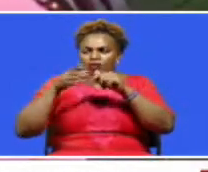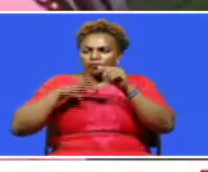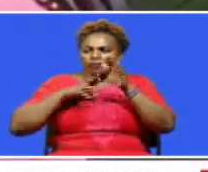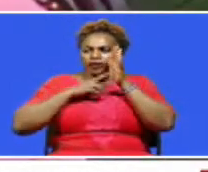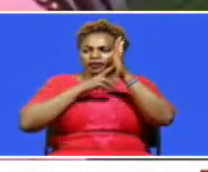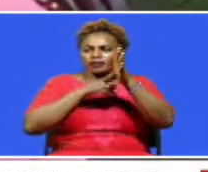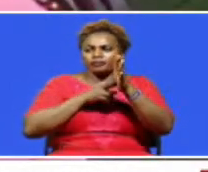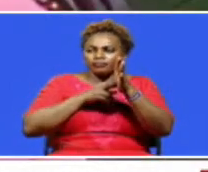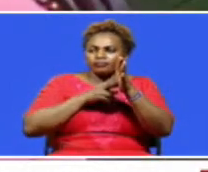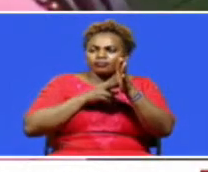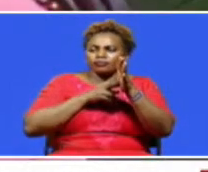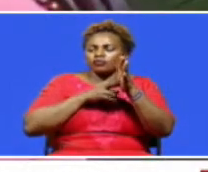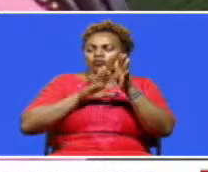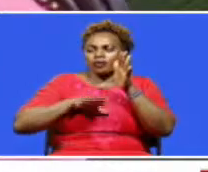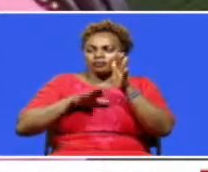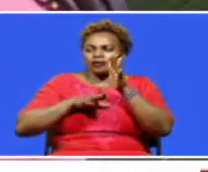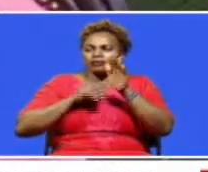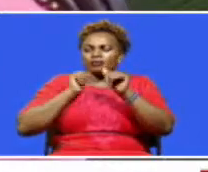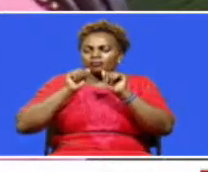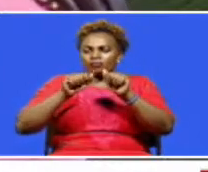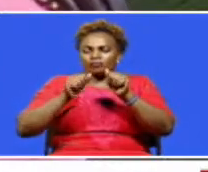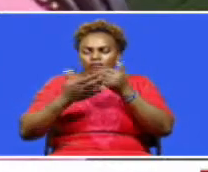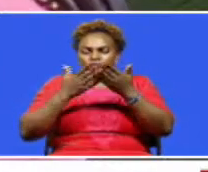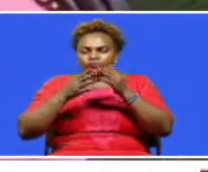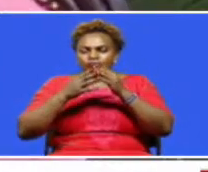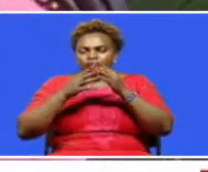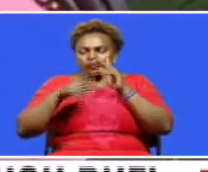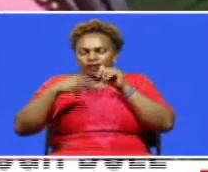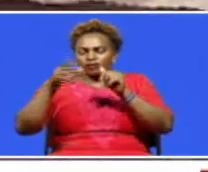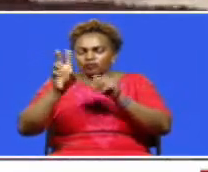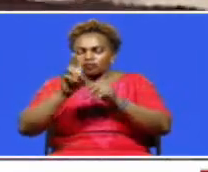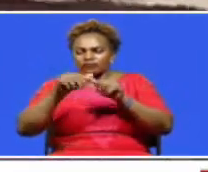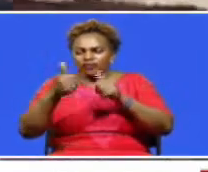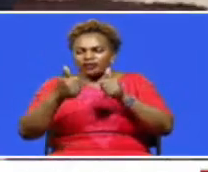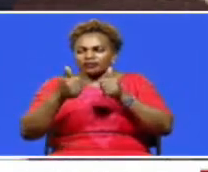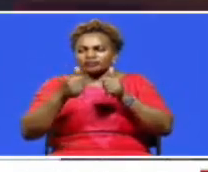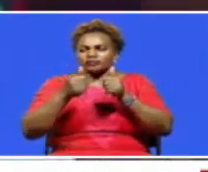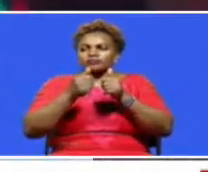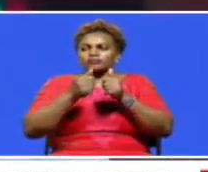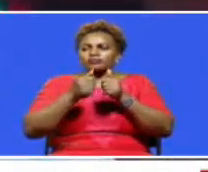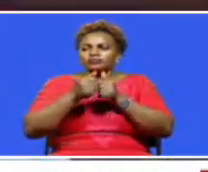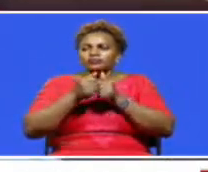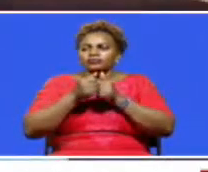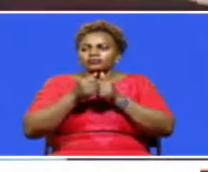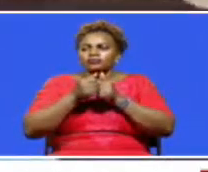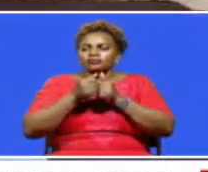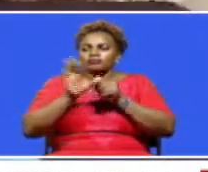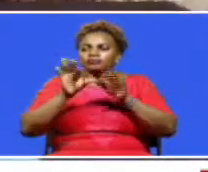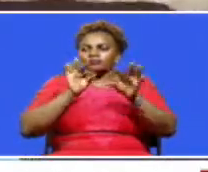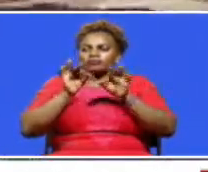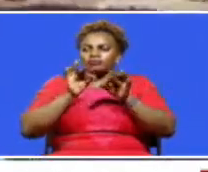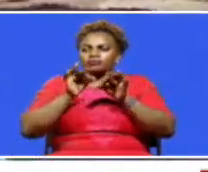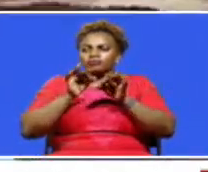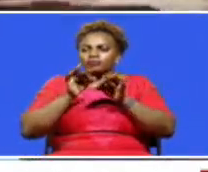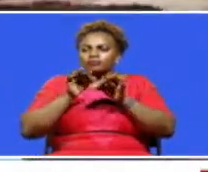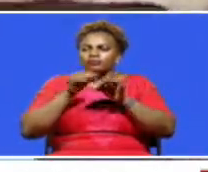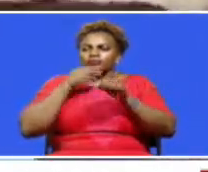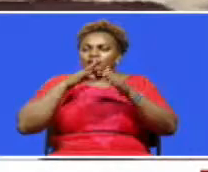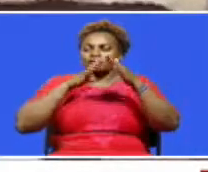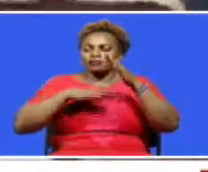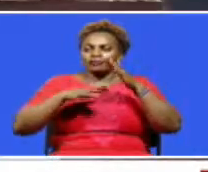Rep Ngirici may be left to battle it out with others seeking the position. Naruto aambiwe akichagua Waiguru aye na imbu